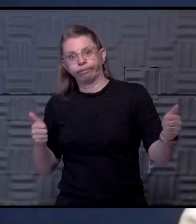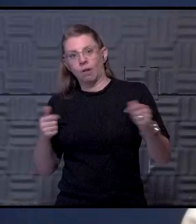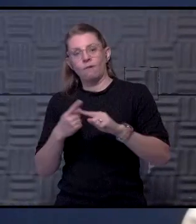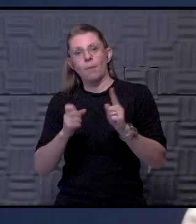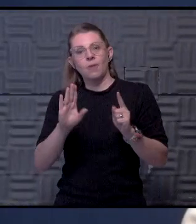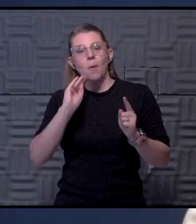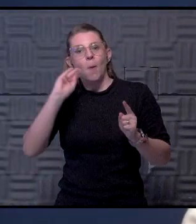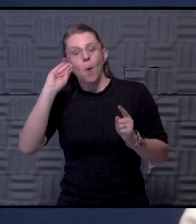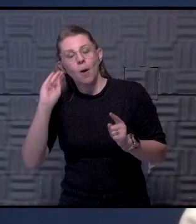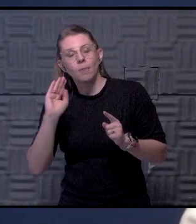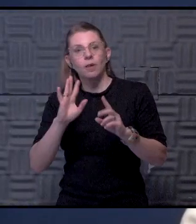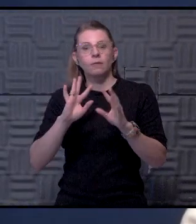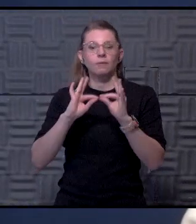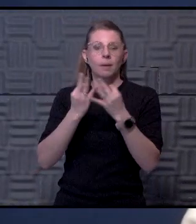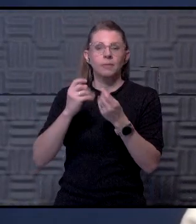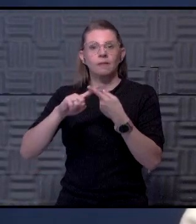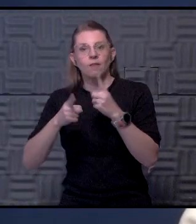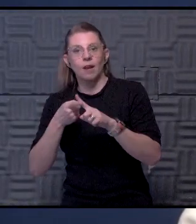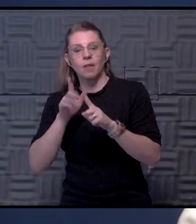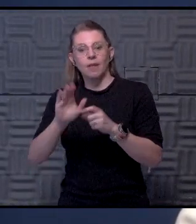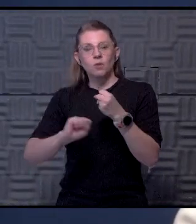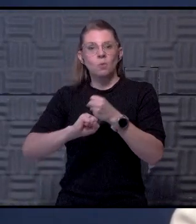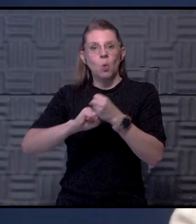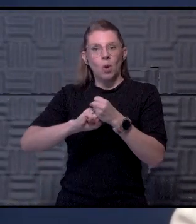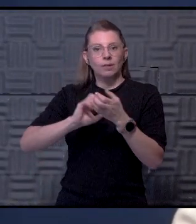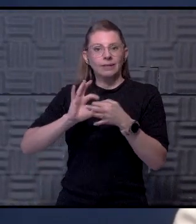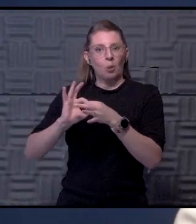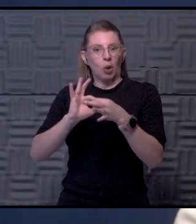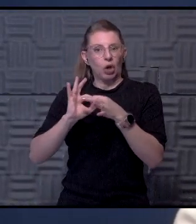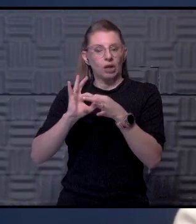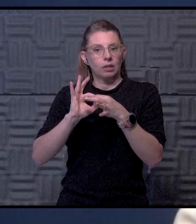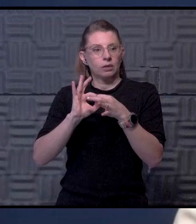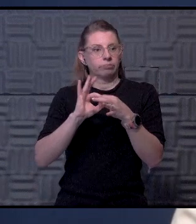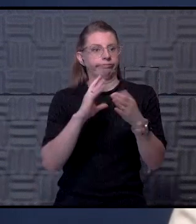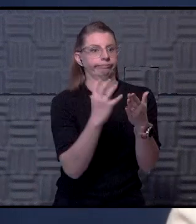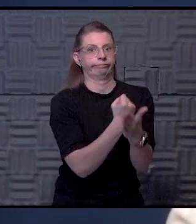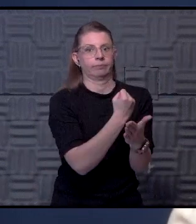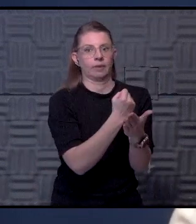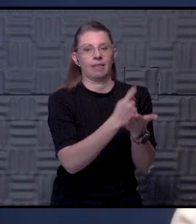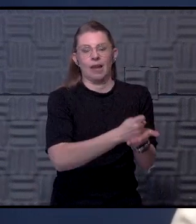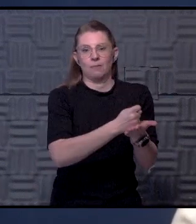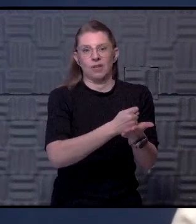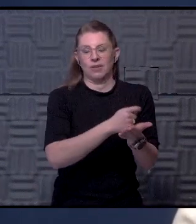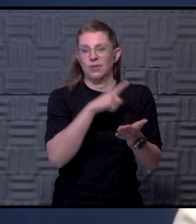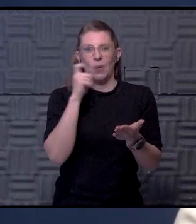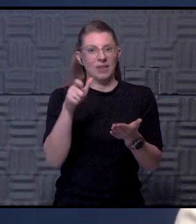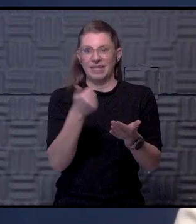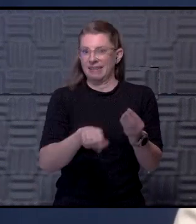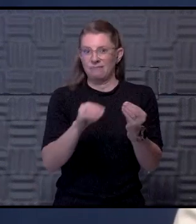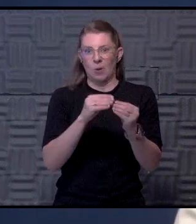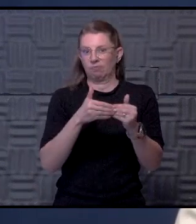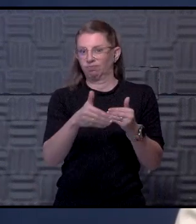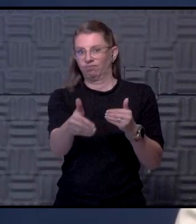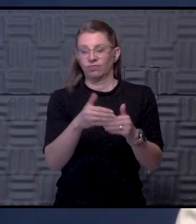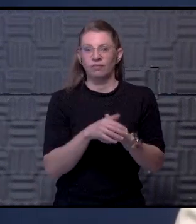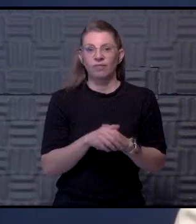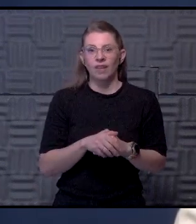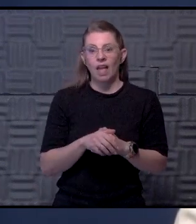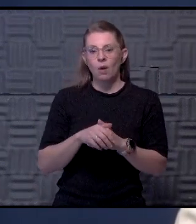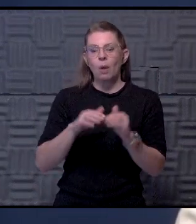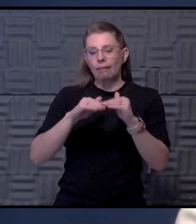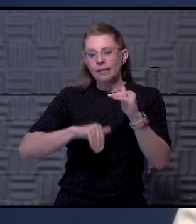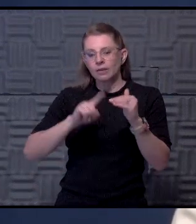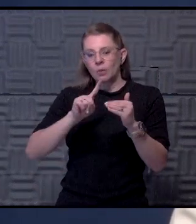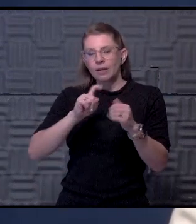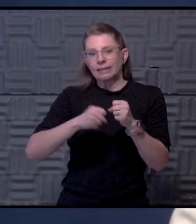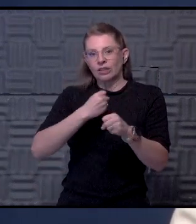home, their family, their friends, and their support network to really obtain this therapy. That won't be necessary anymore in less than a year's time. And